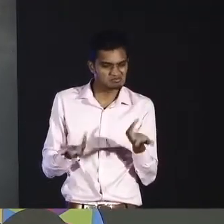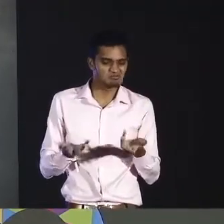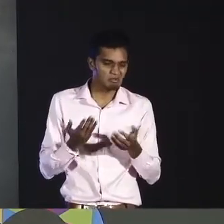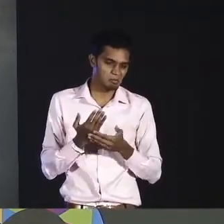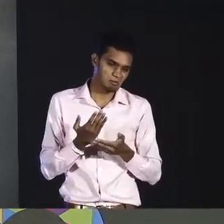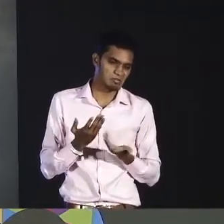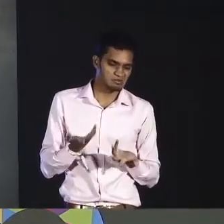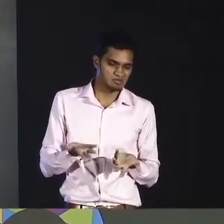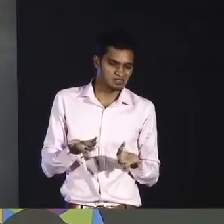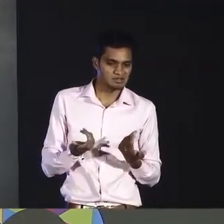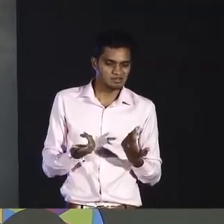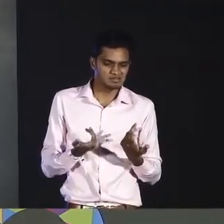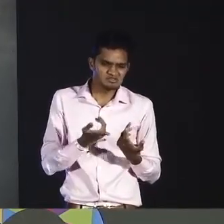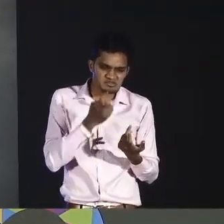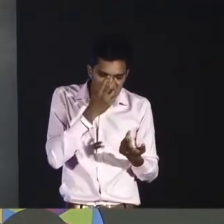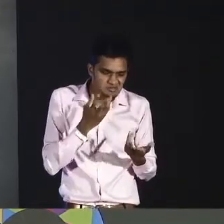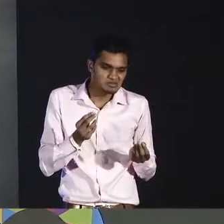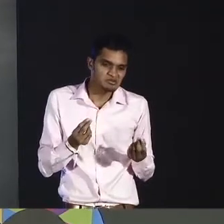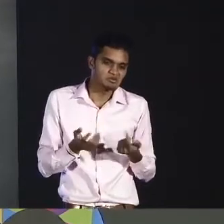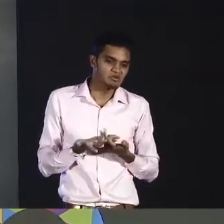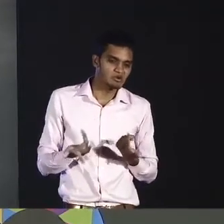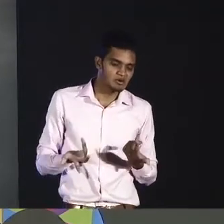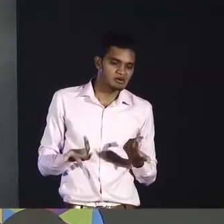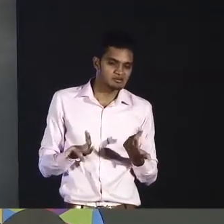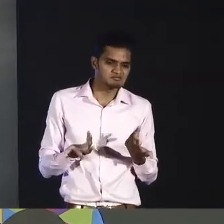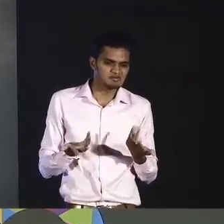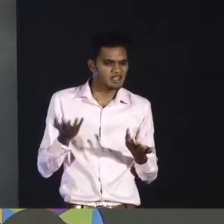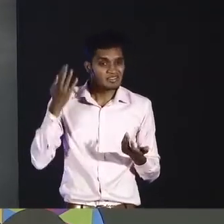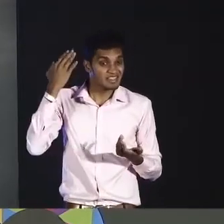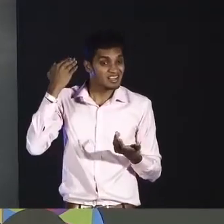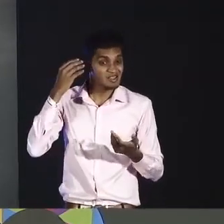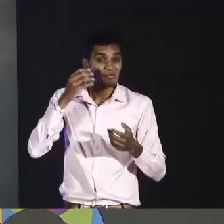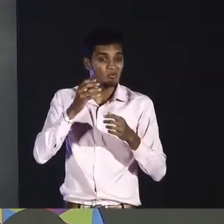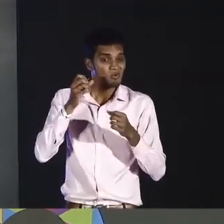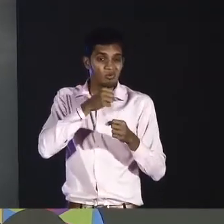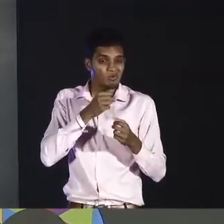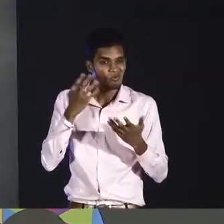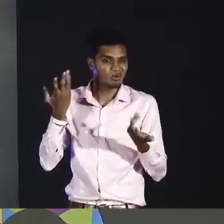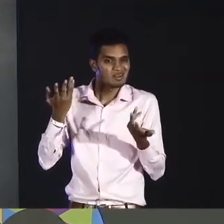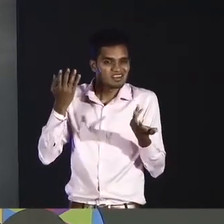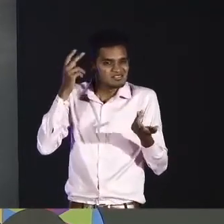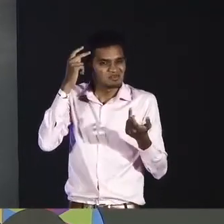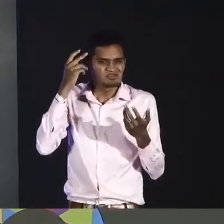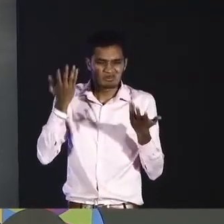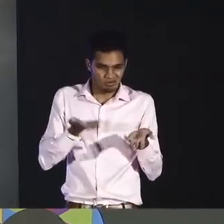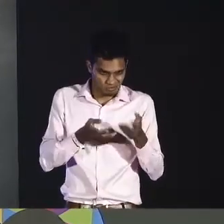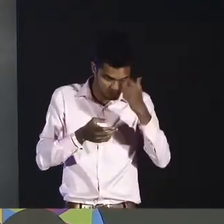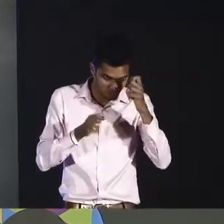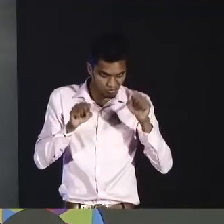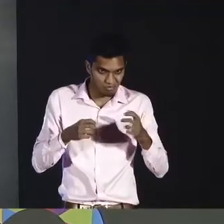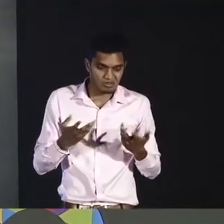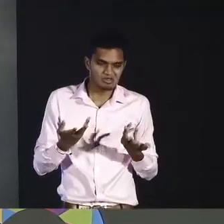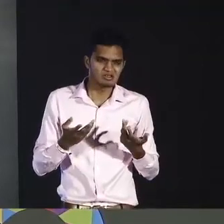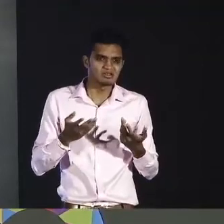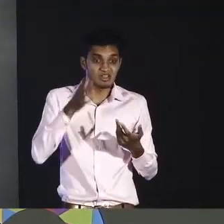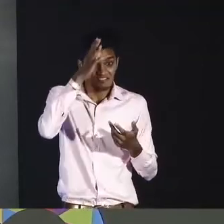going to do? He doesn't have any eyesight. In those days, there were not many opportunities available. And every time my grandfather used to reply to